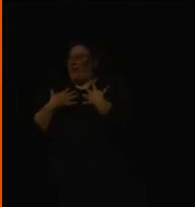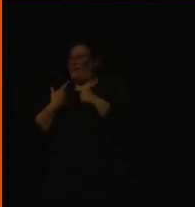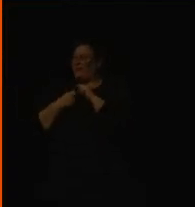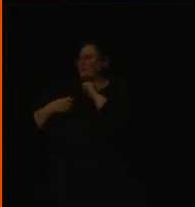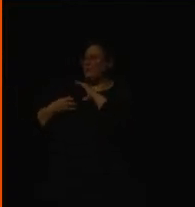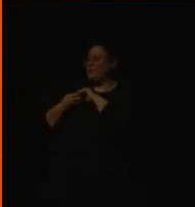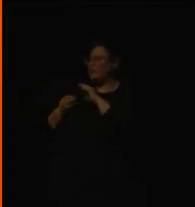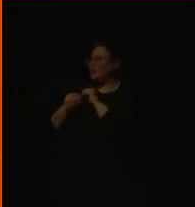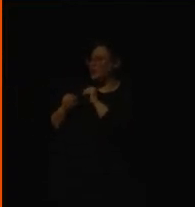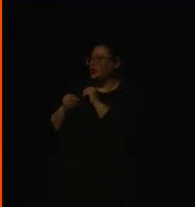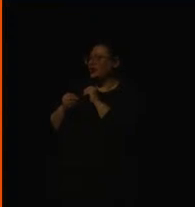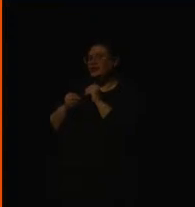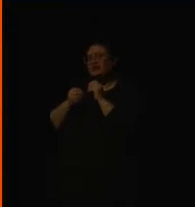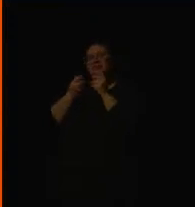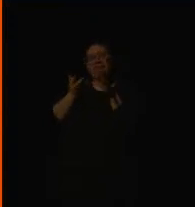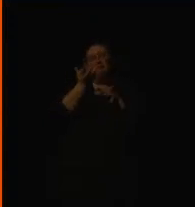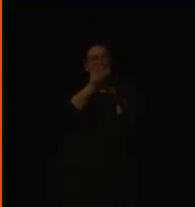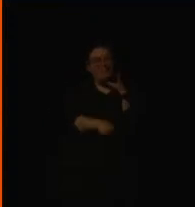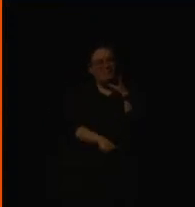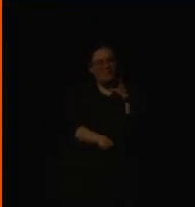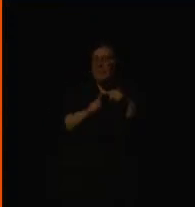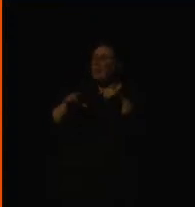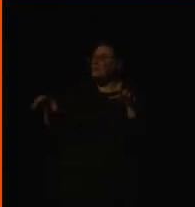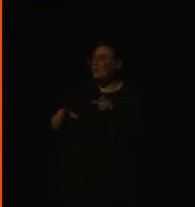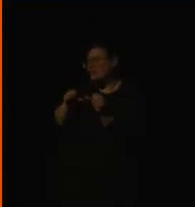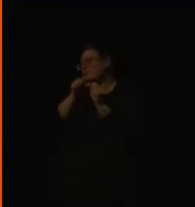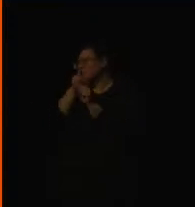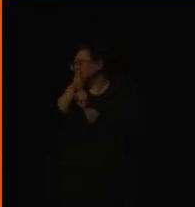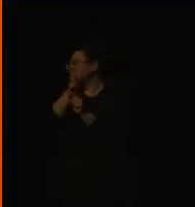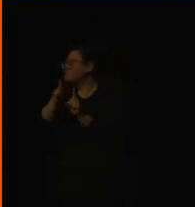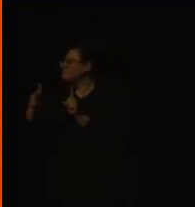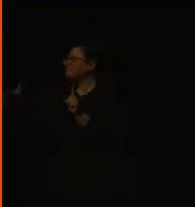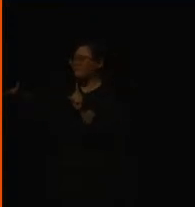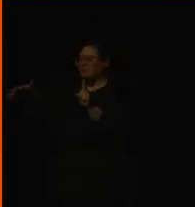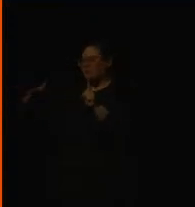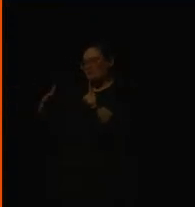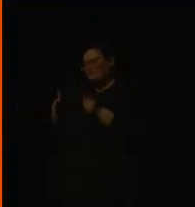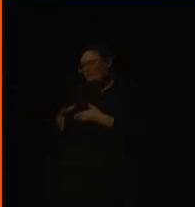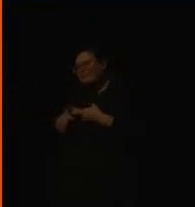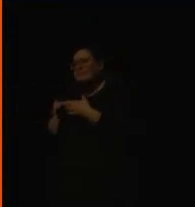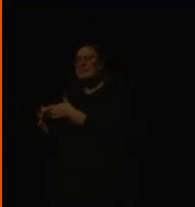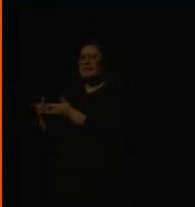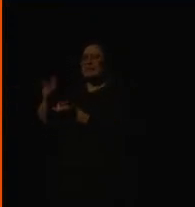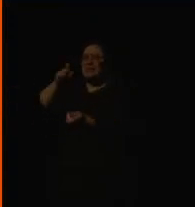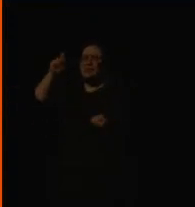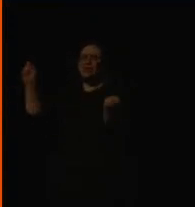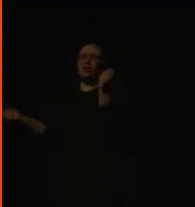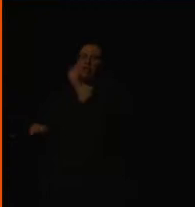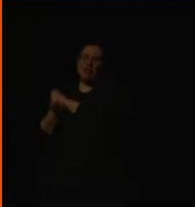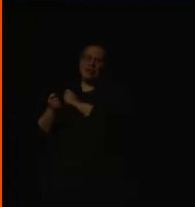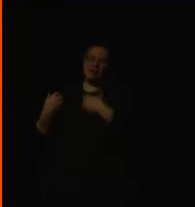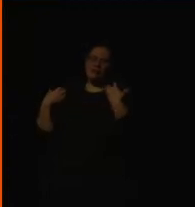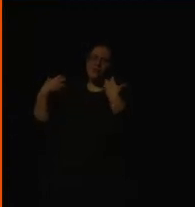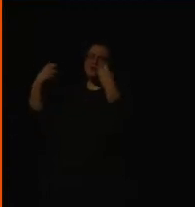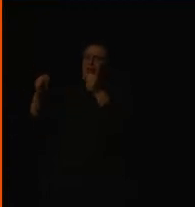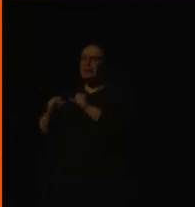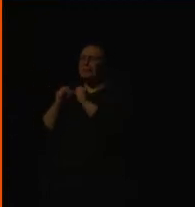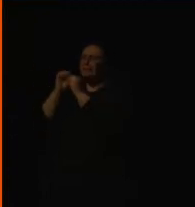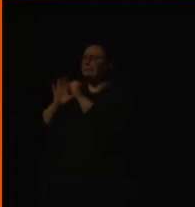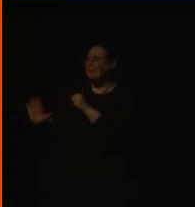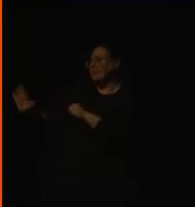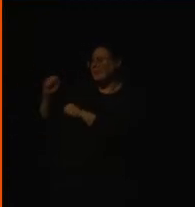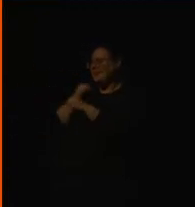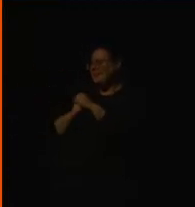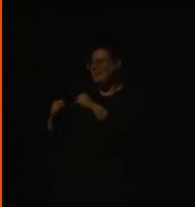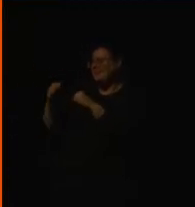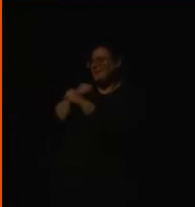leaves behind a movement that will continue to catalyze much-needed change as we proudly carry on his fight